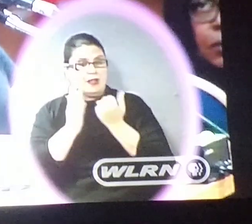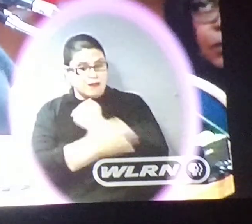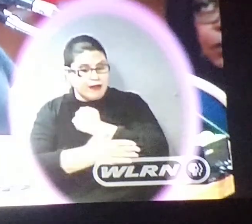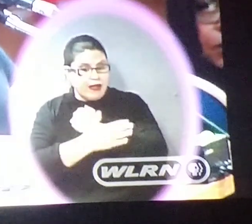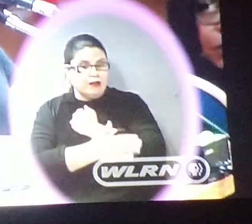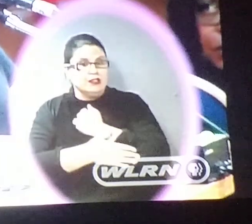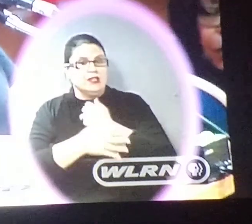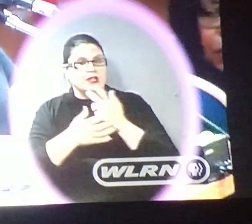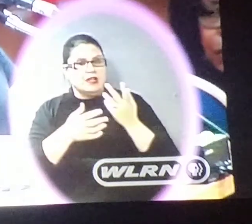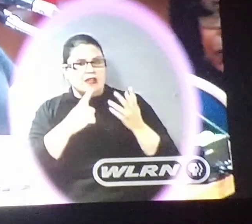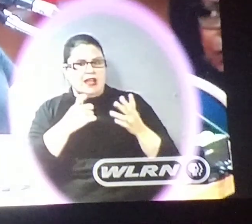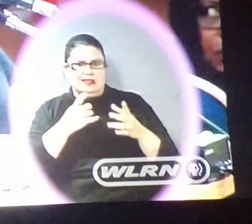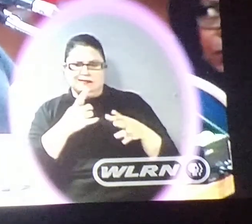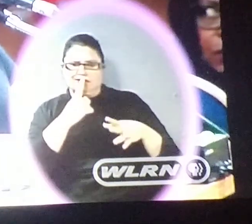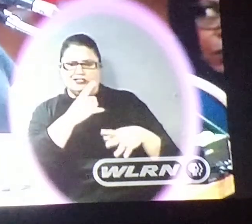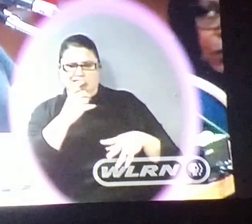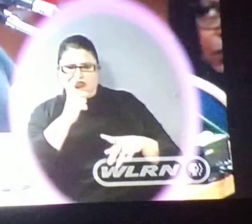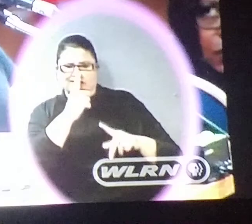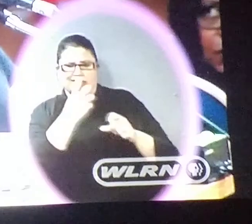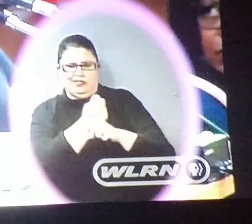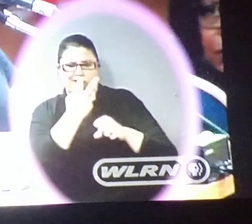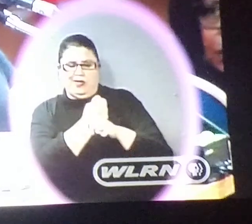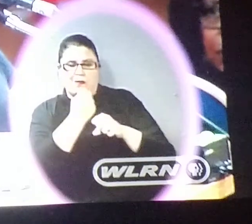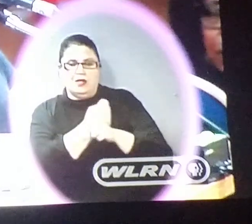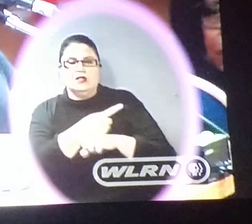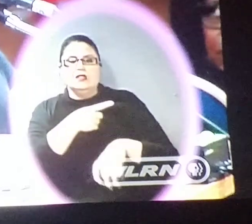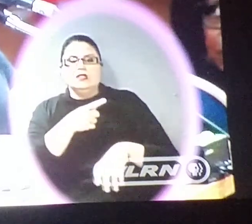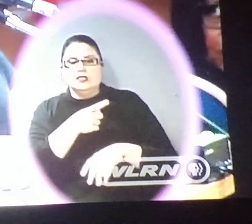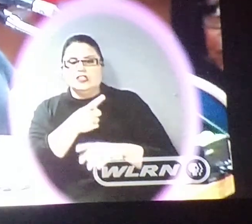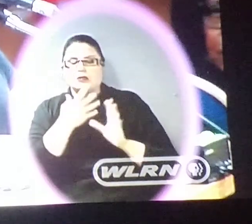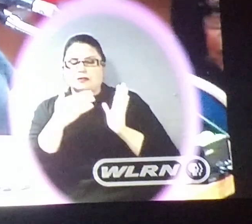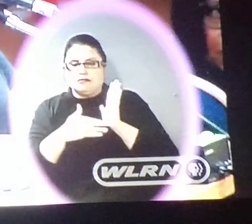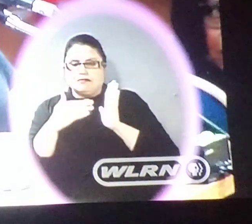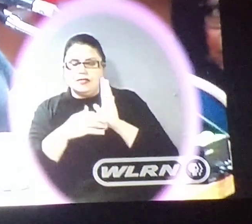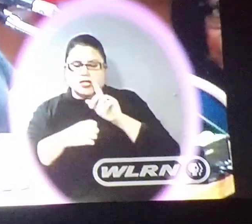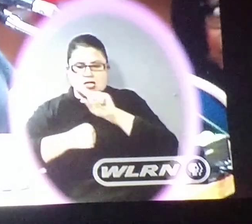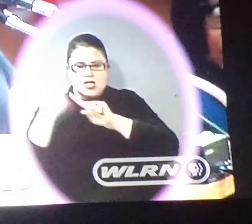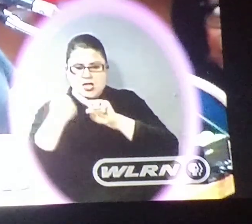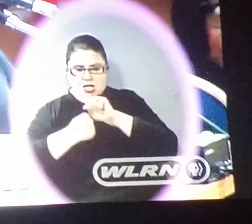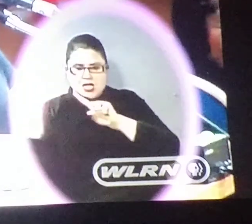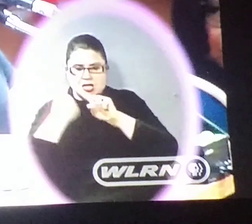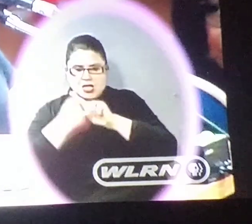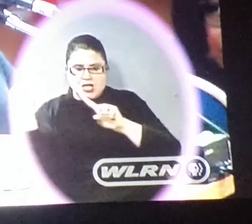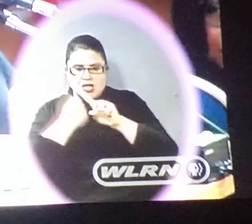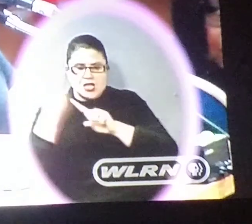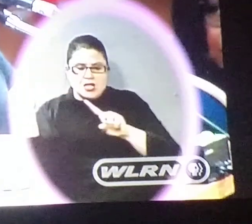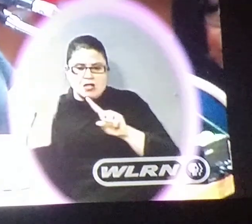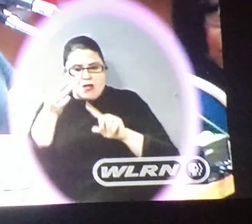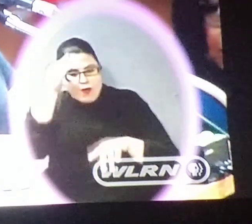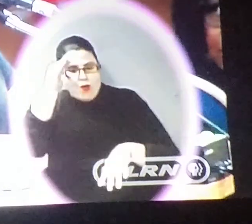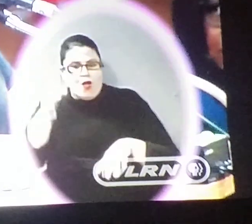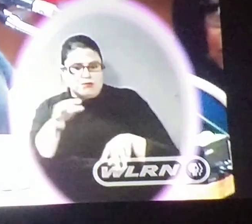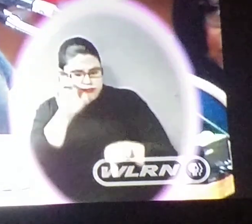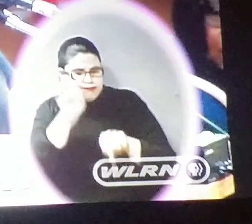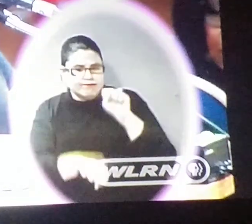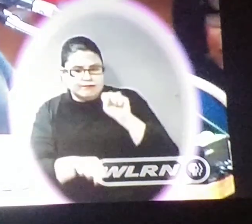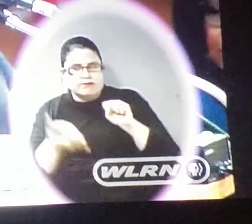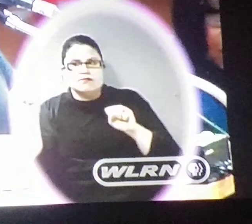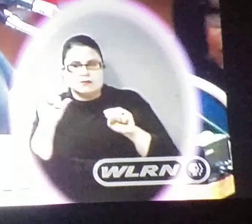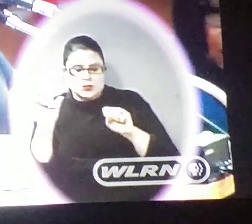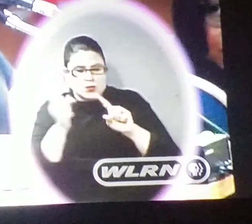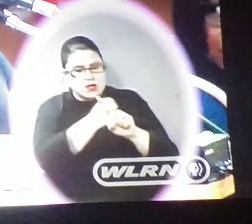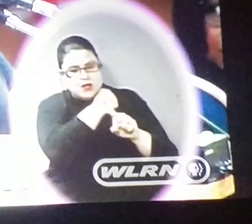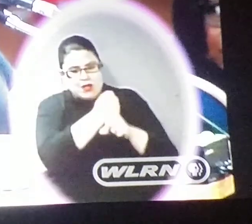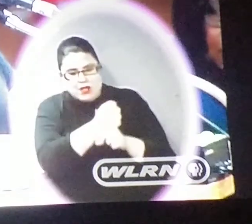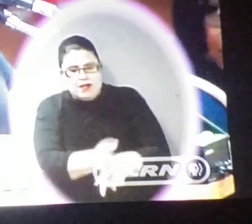this county many accolades, was viciously and repeatedly assaulted, almost sexually assaulted, knocked